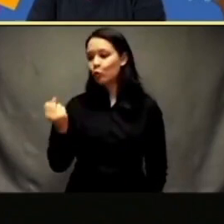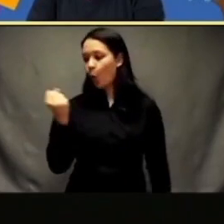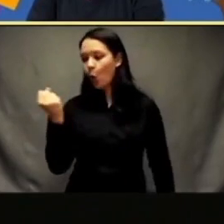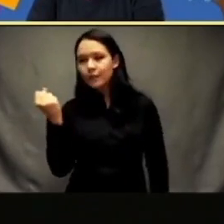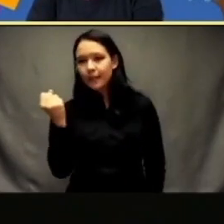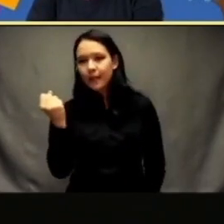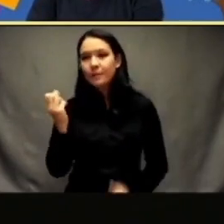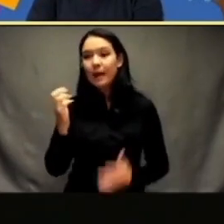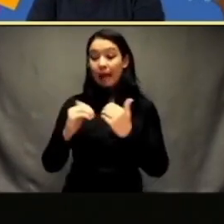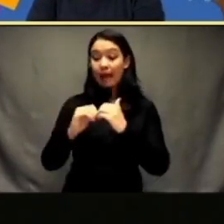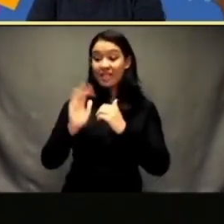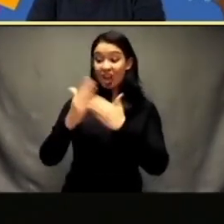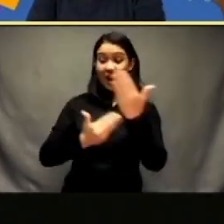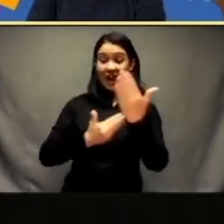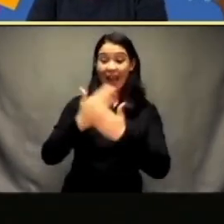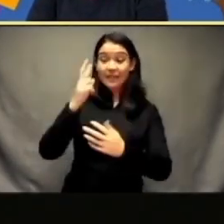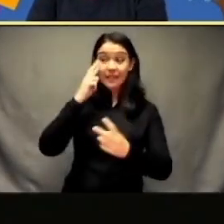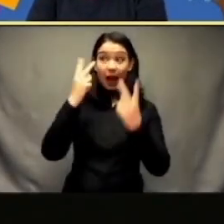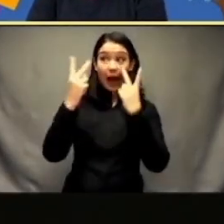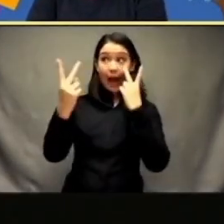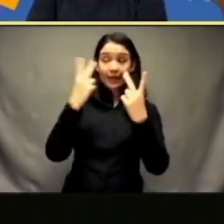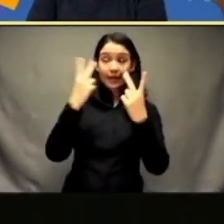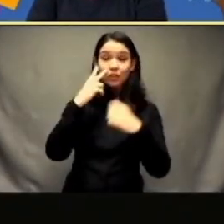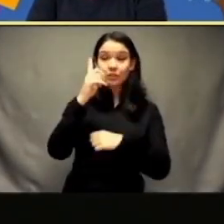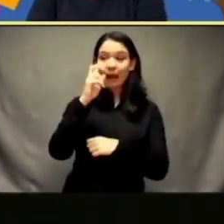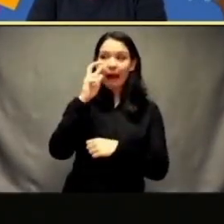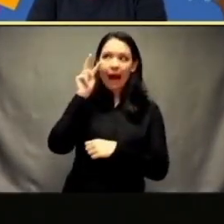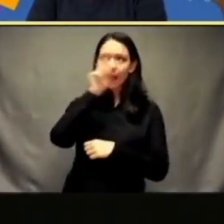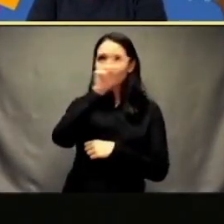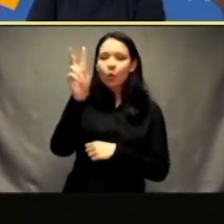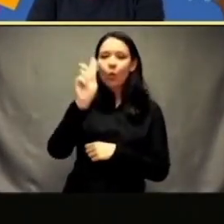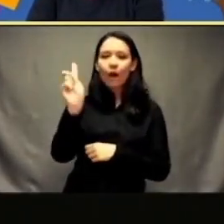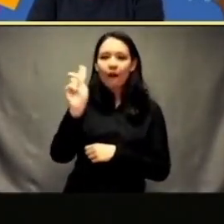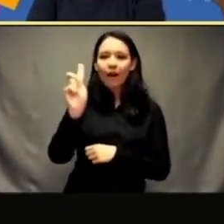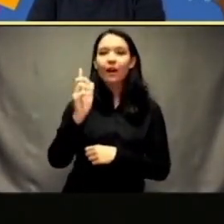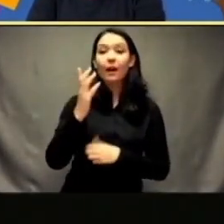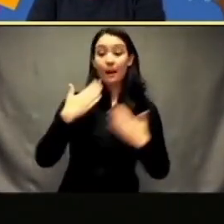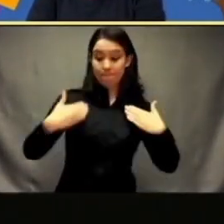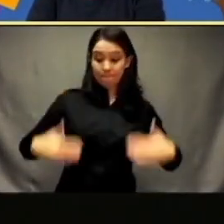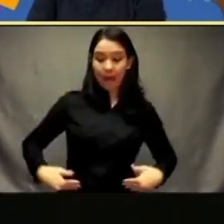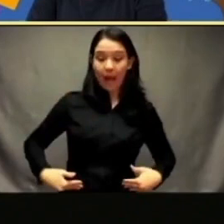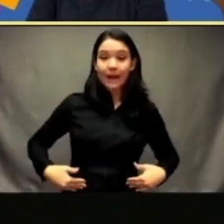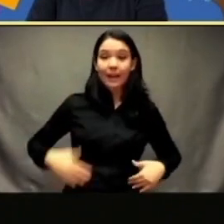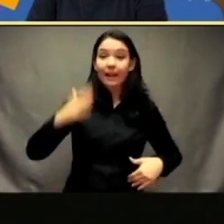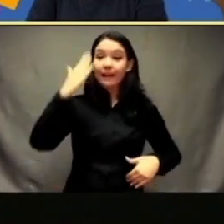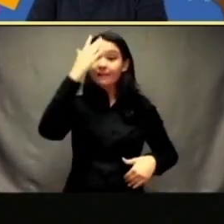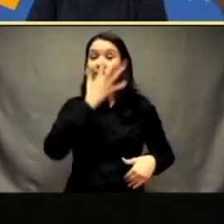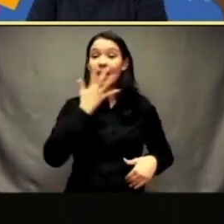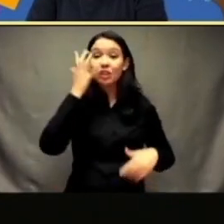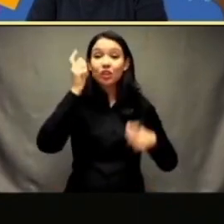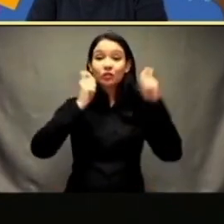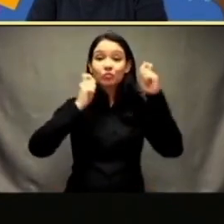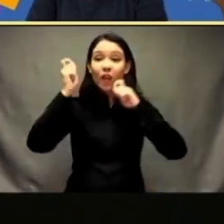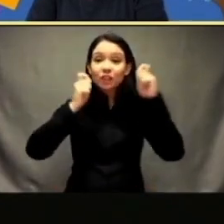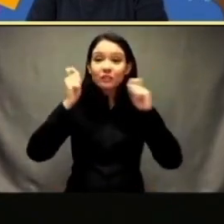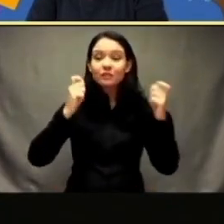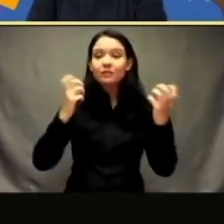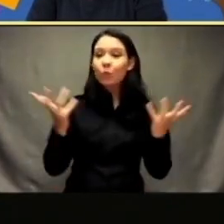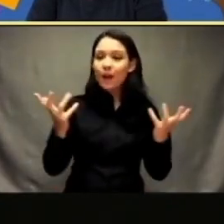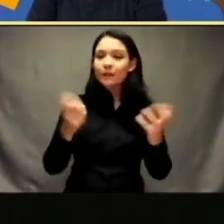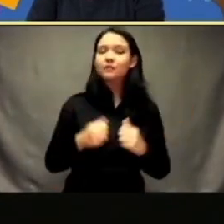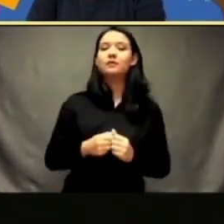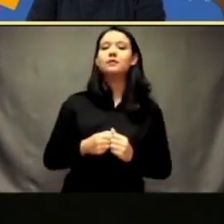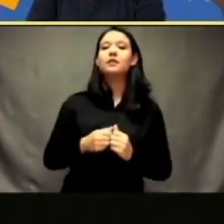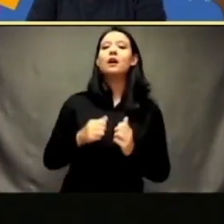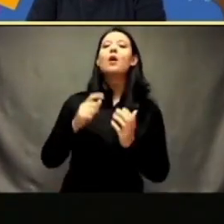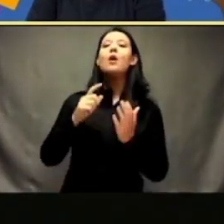their hands and eyes directed? How are their bodies and facial expressions positioned? What perspective is this photo